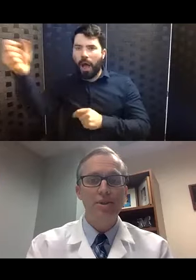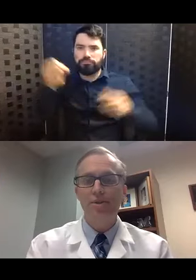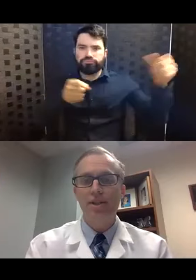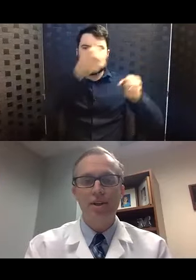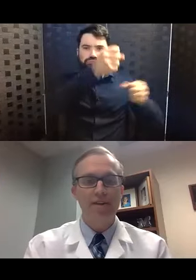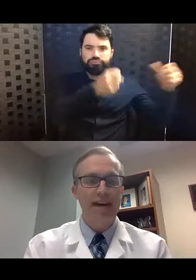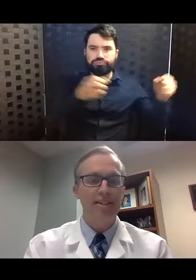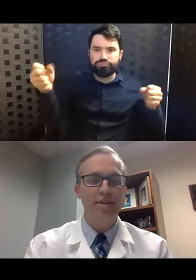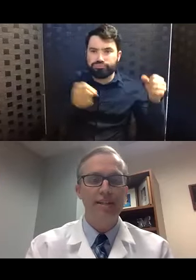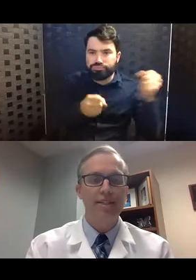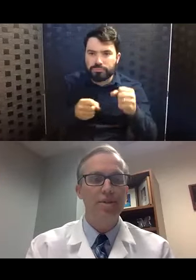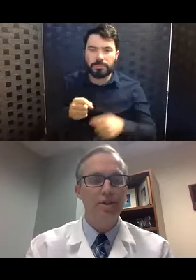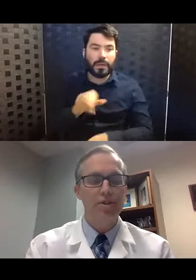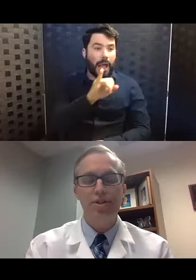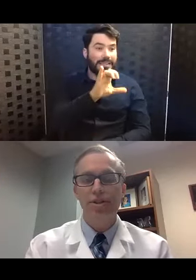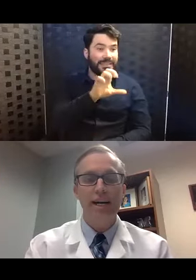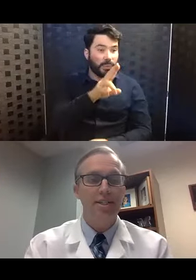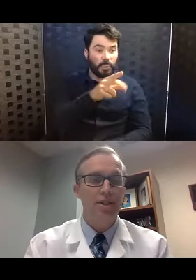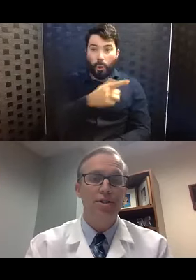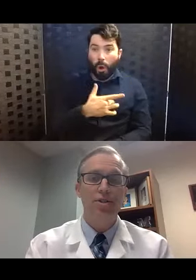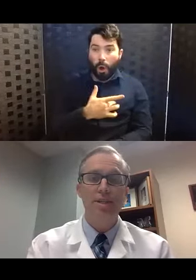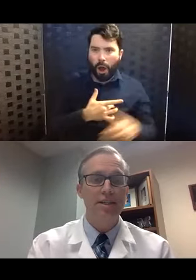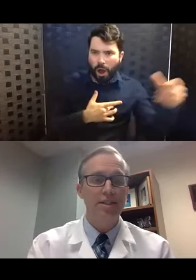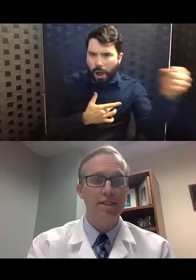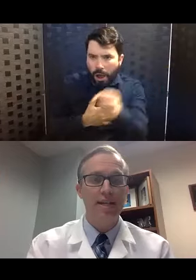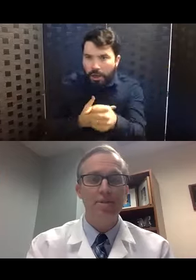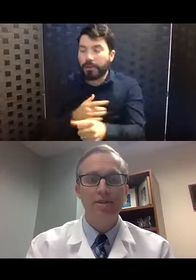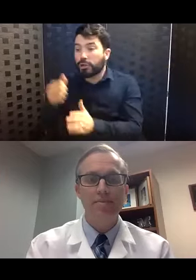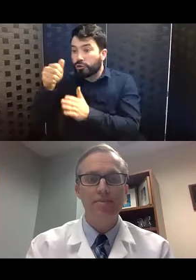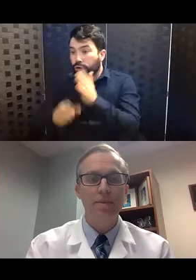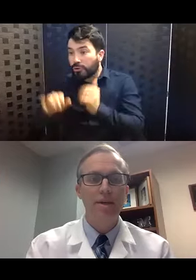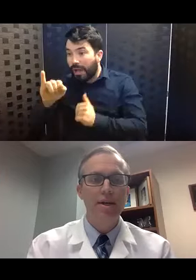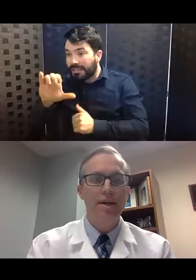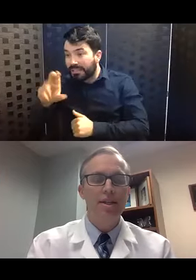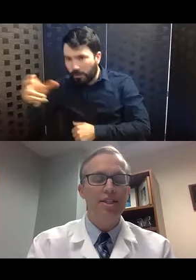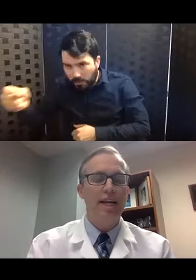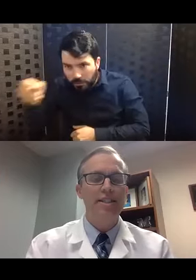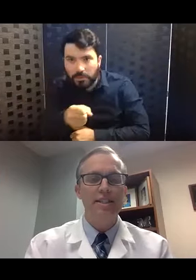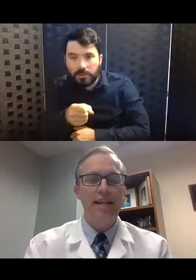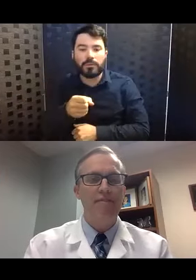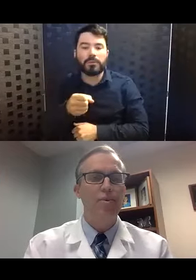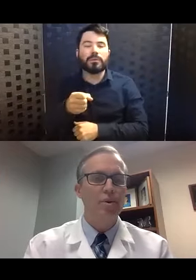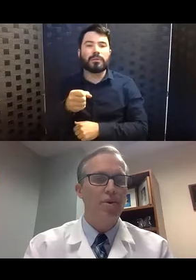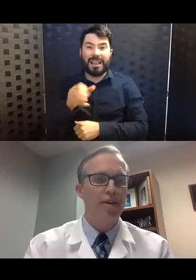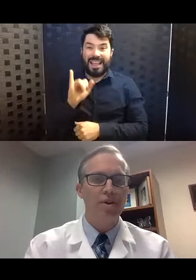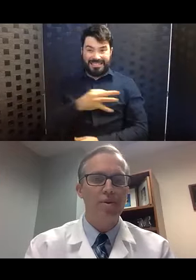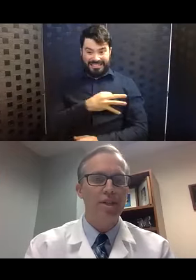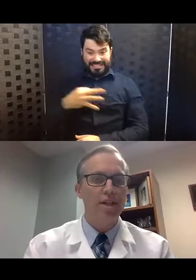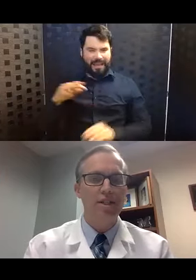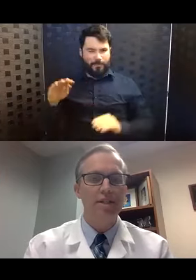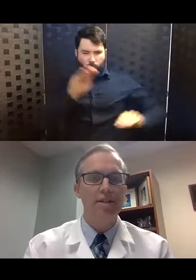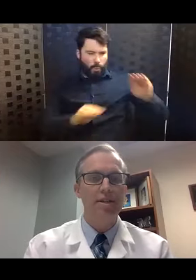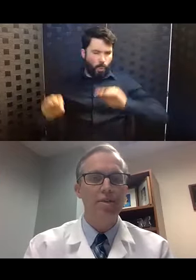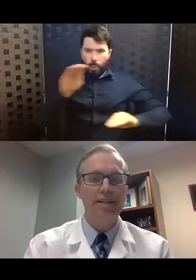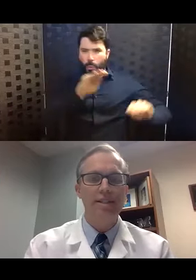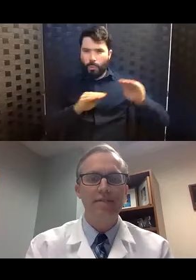ICUs, including the cardiovascular ICU, the neurosurgical ICU as two potential examples. These changes in staffing would require further